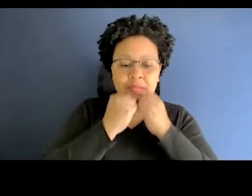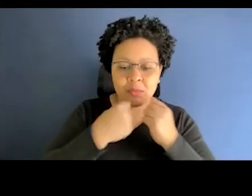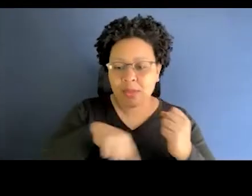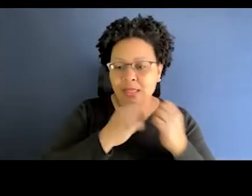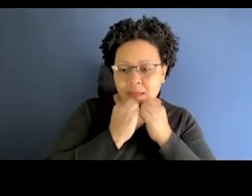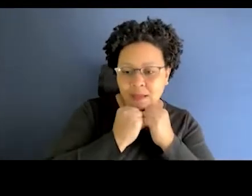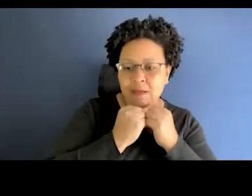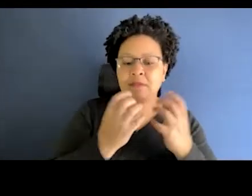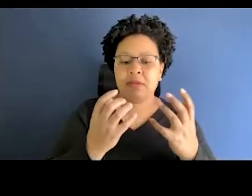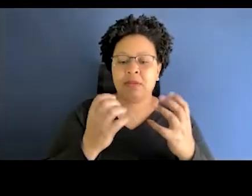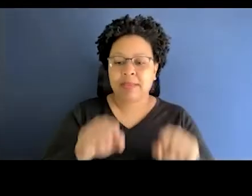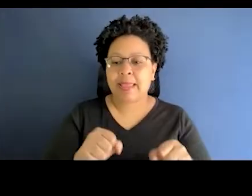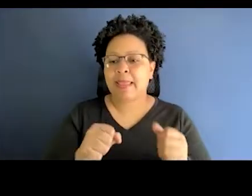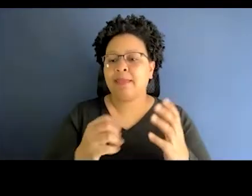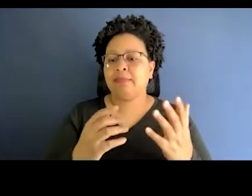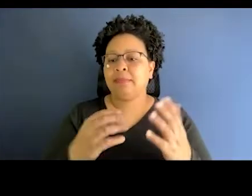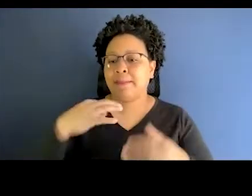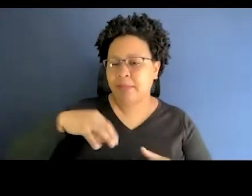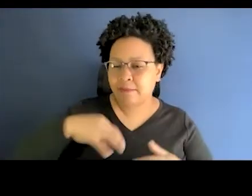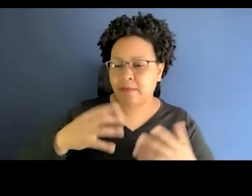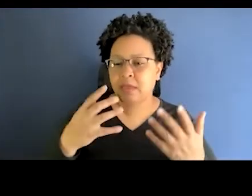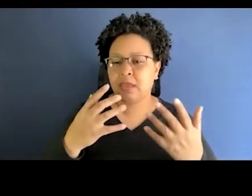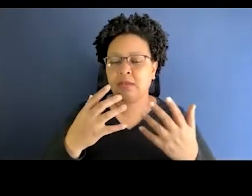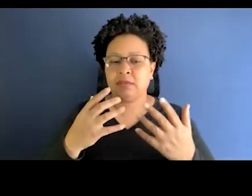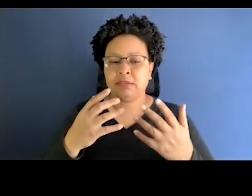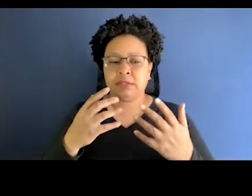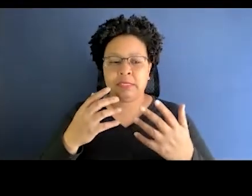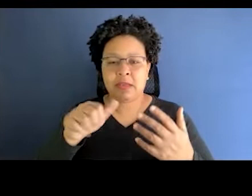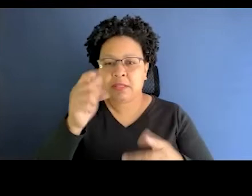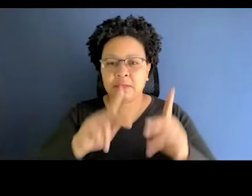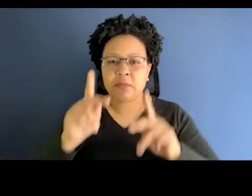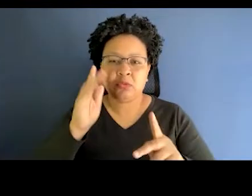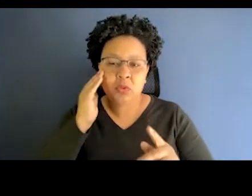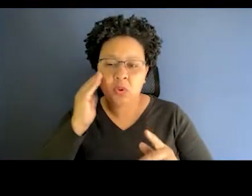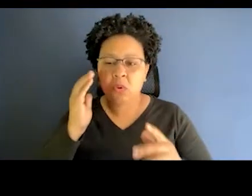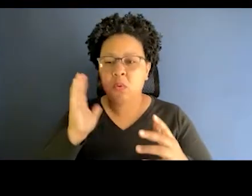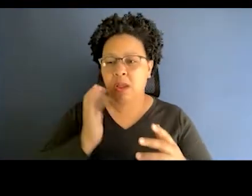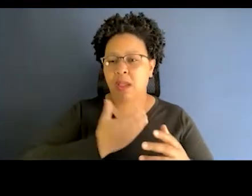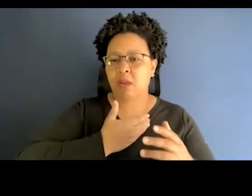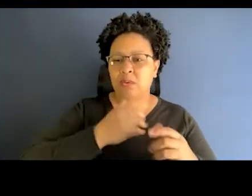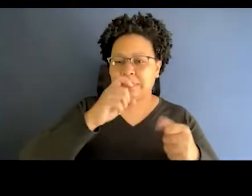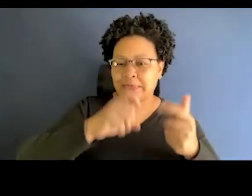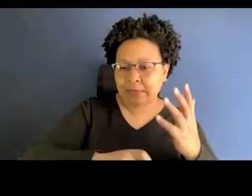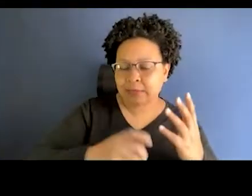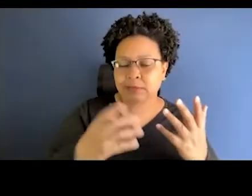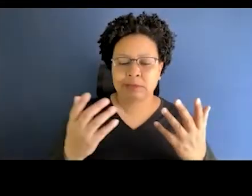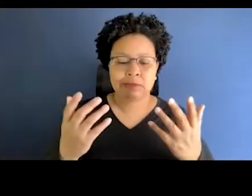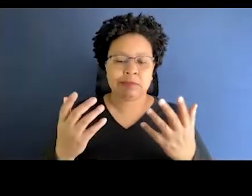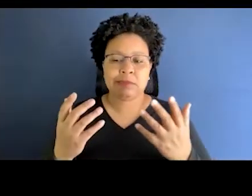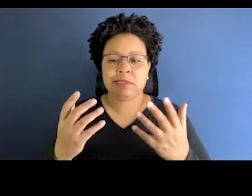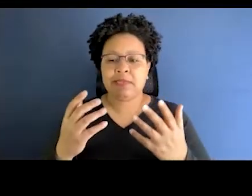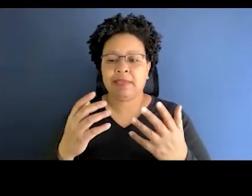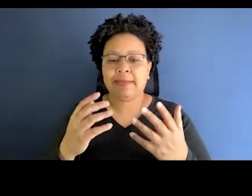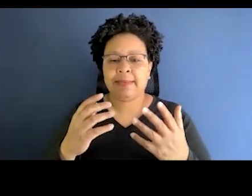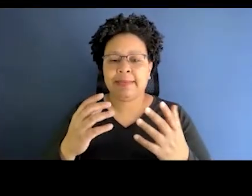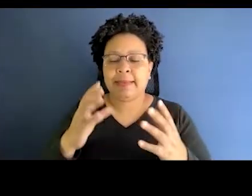is very important, is that our voice is heard in every aspect of the room, of disability into services, and